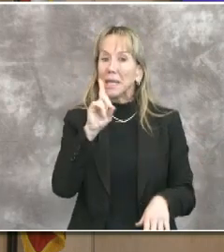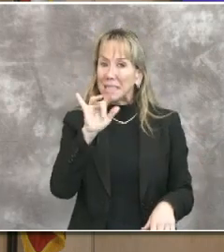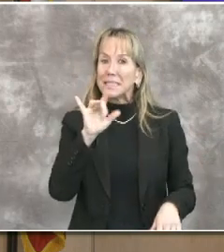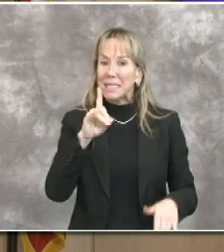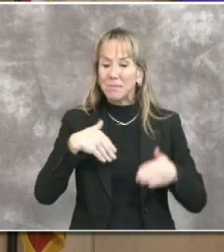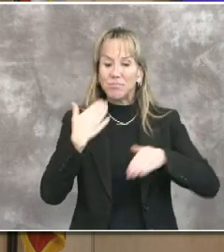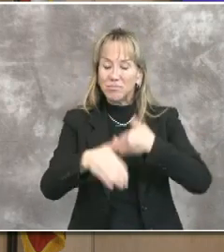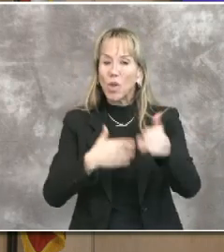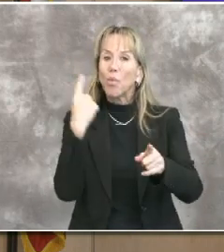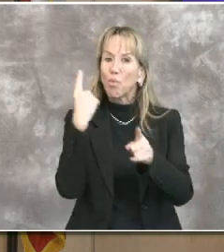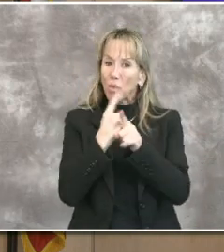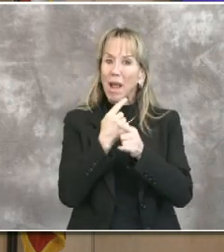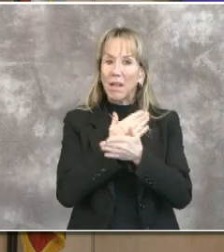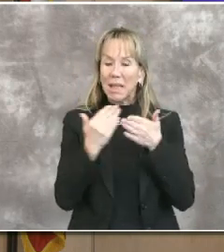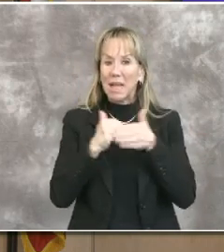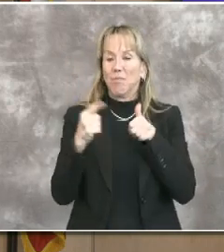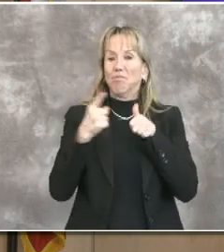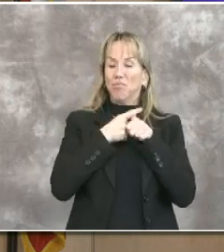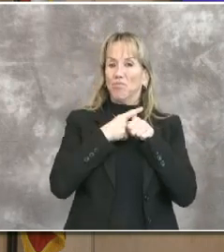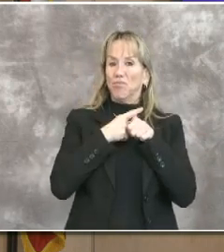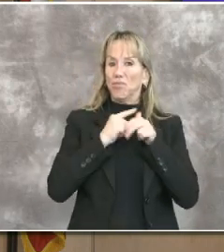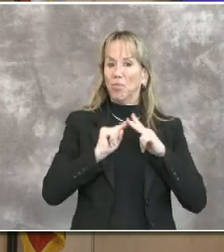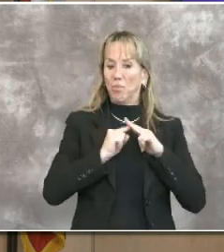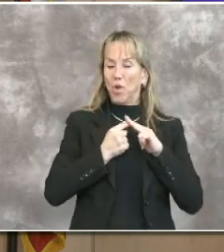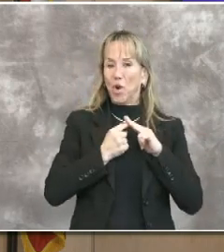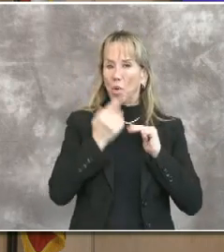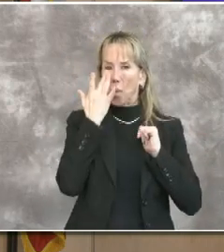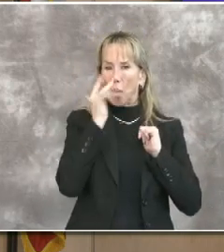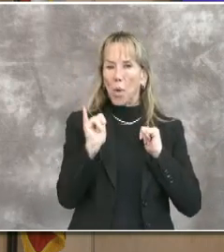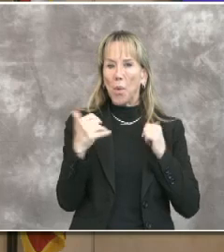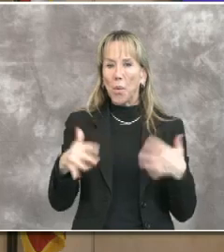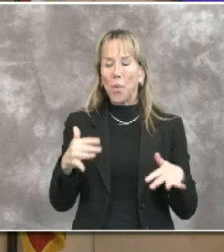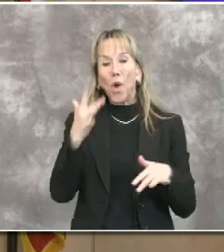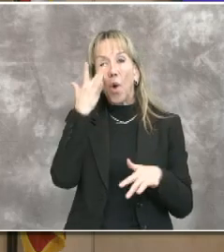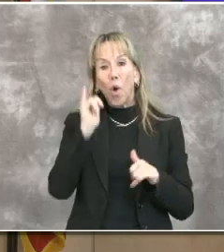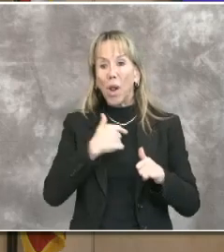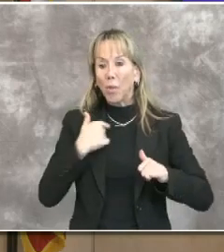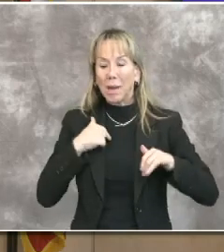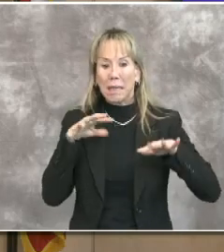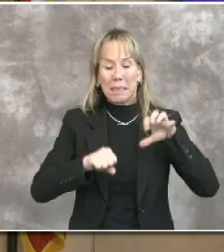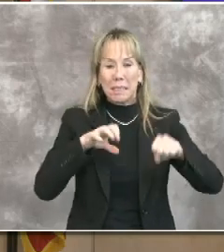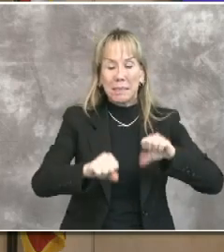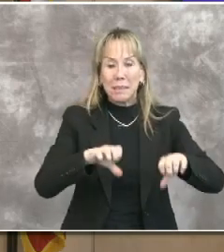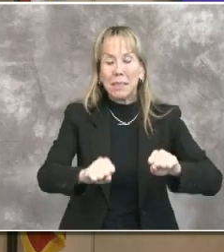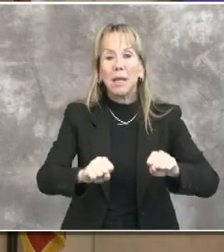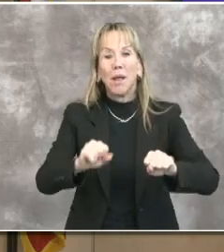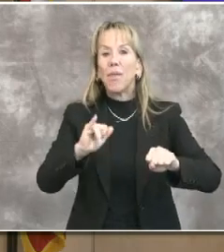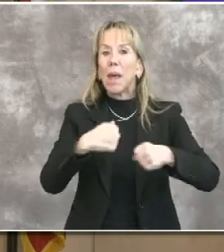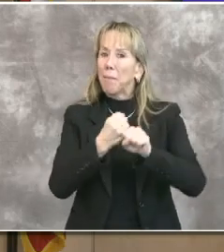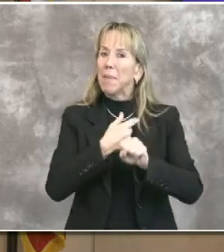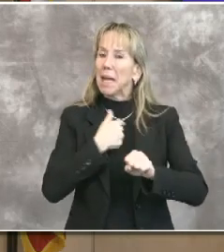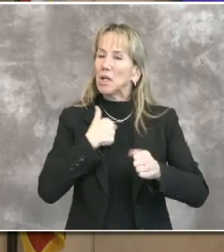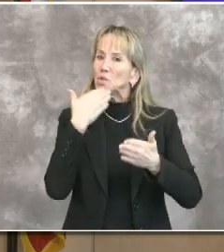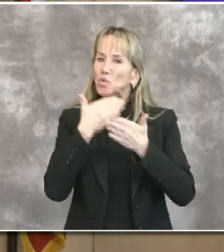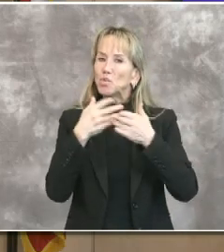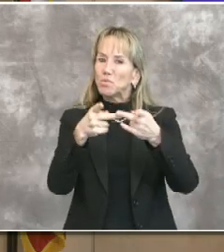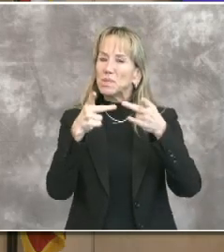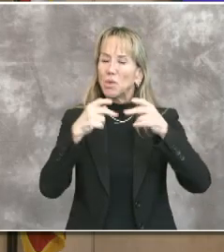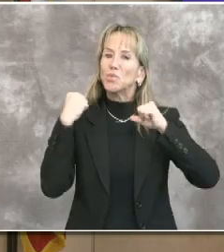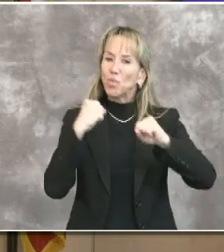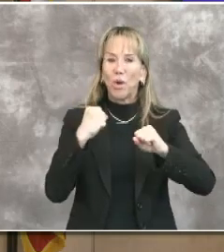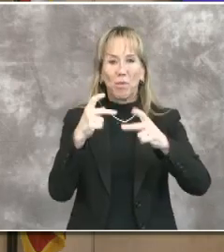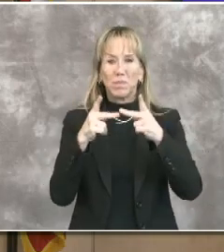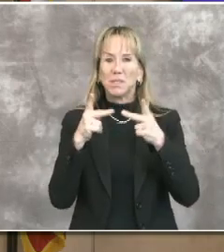in beginning our actions in response to this pandemic, and we know that those early actions have put us in a strong position. We asked people to stay at